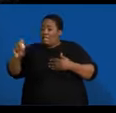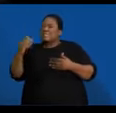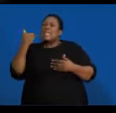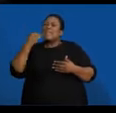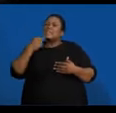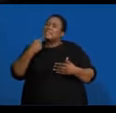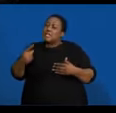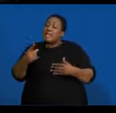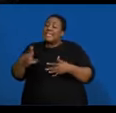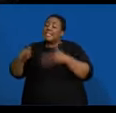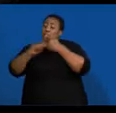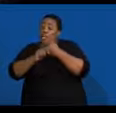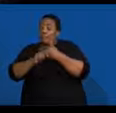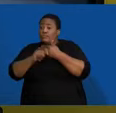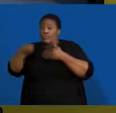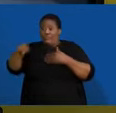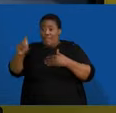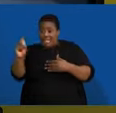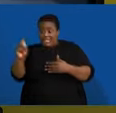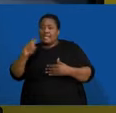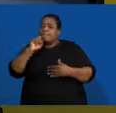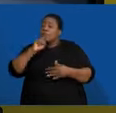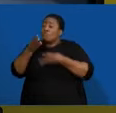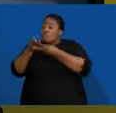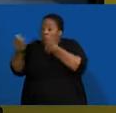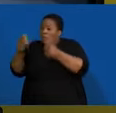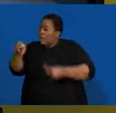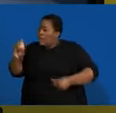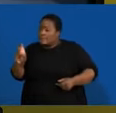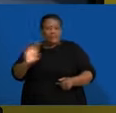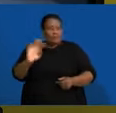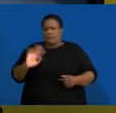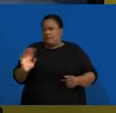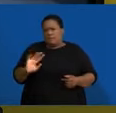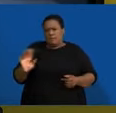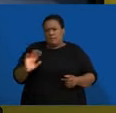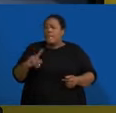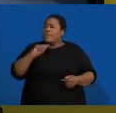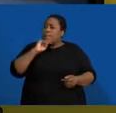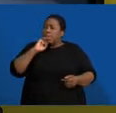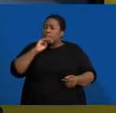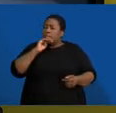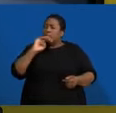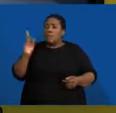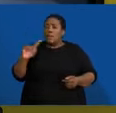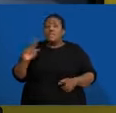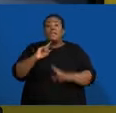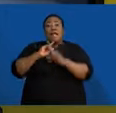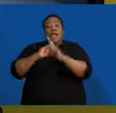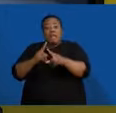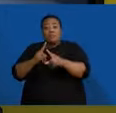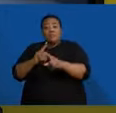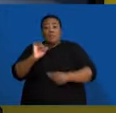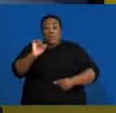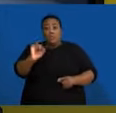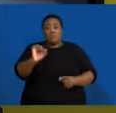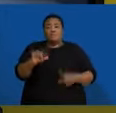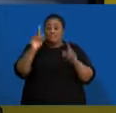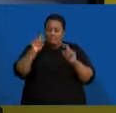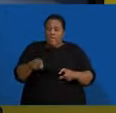terms of x, they do not mean you need to solve for x. It simply means that your answer should